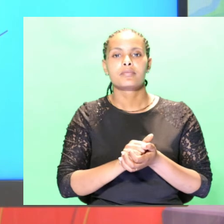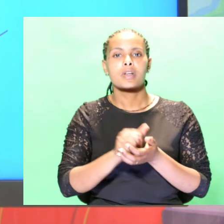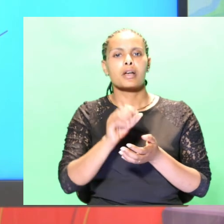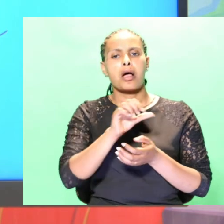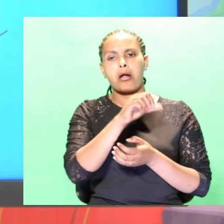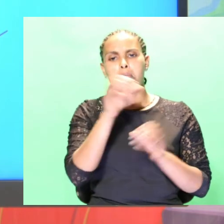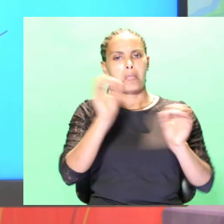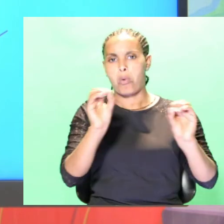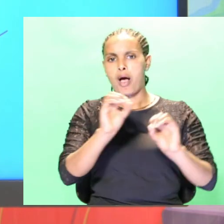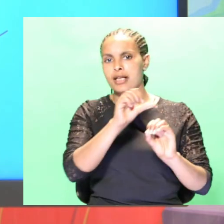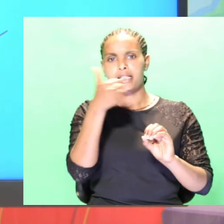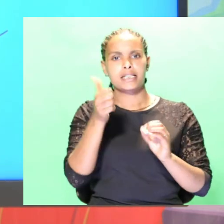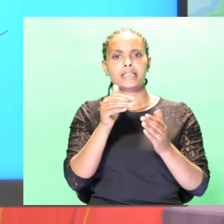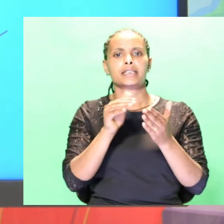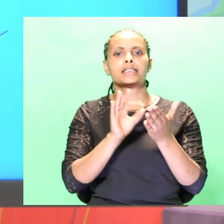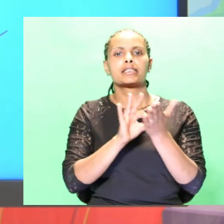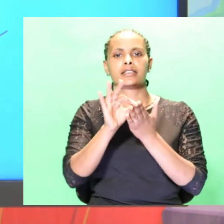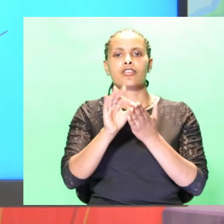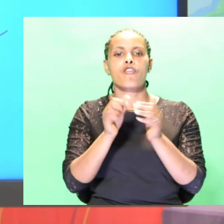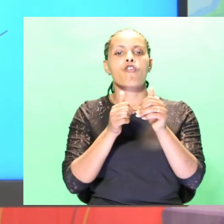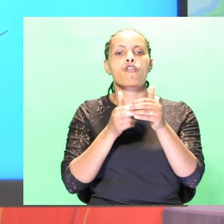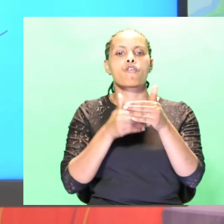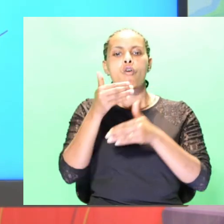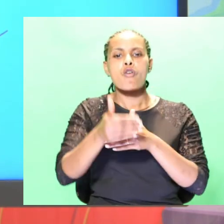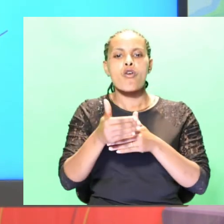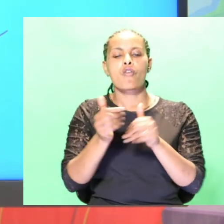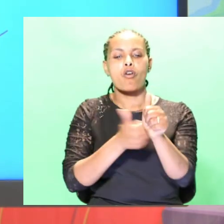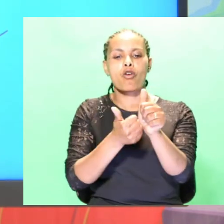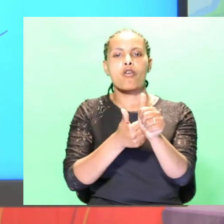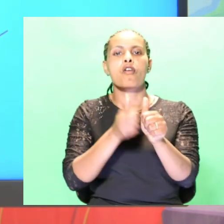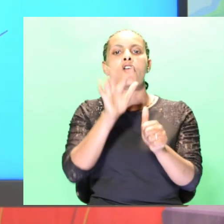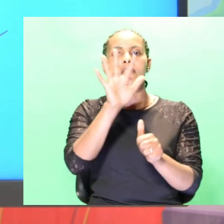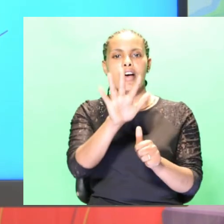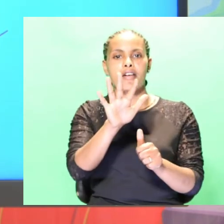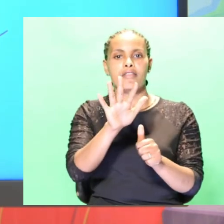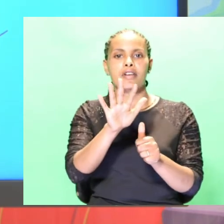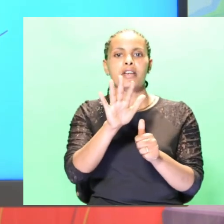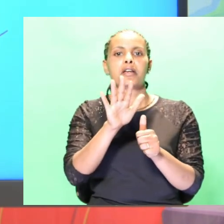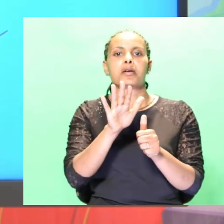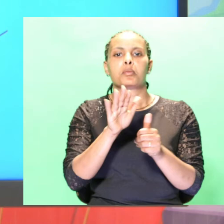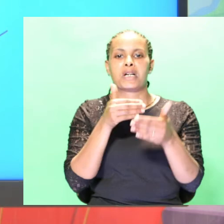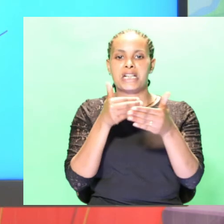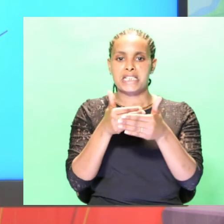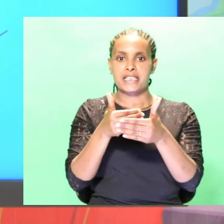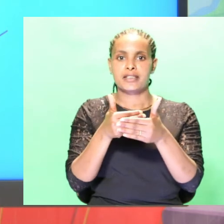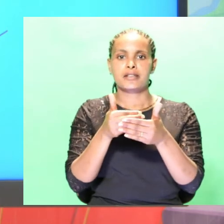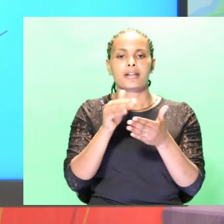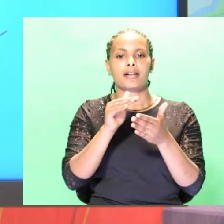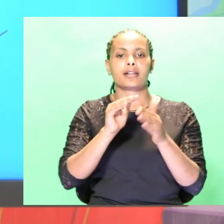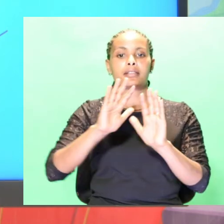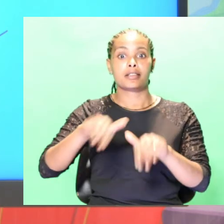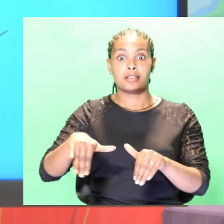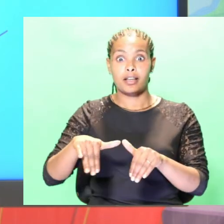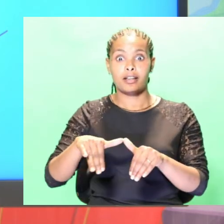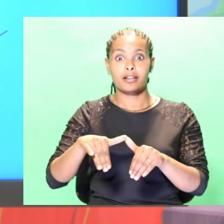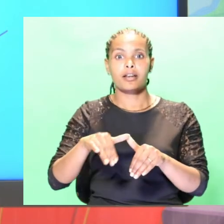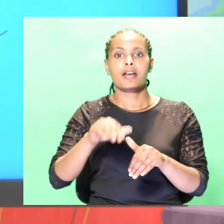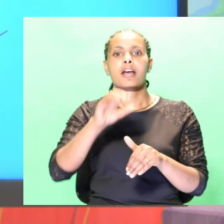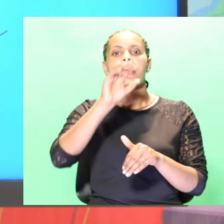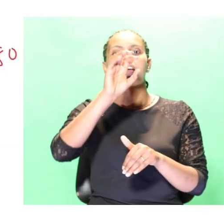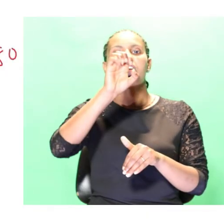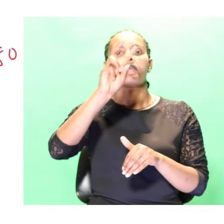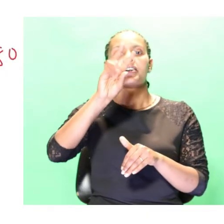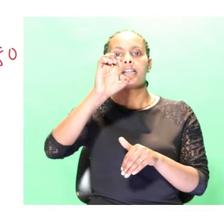no other digits follow 5. The preceding digit is retained if it is